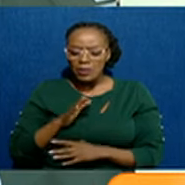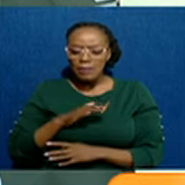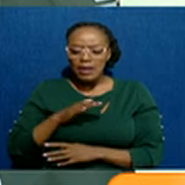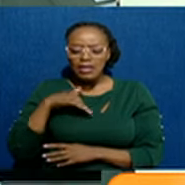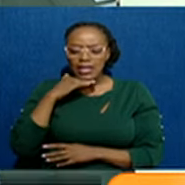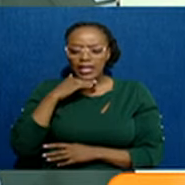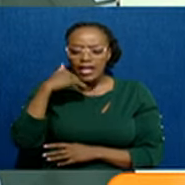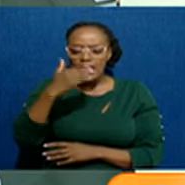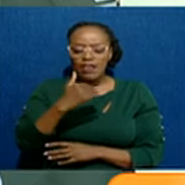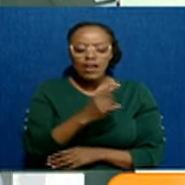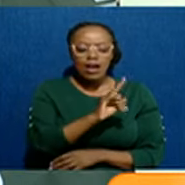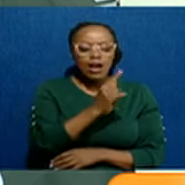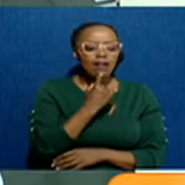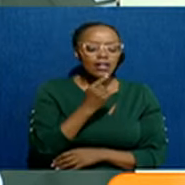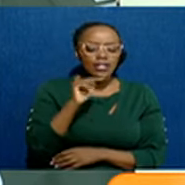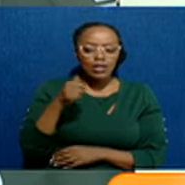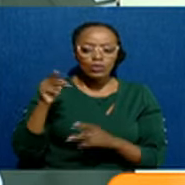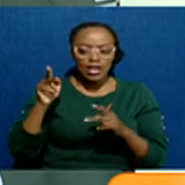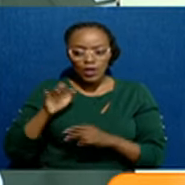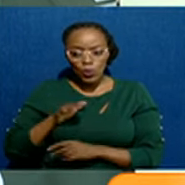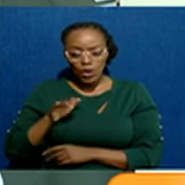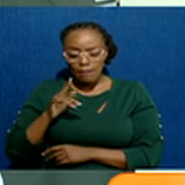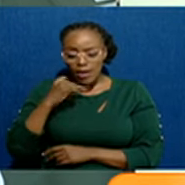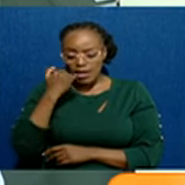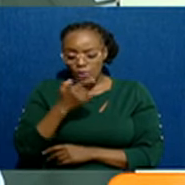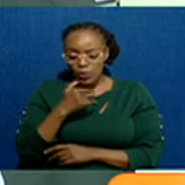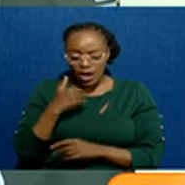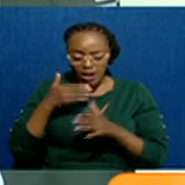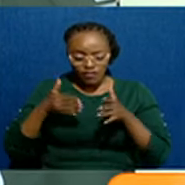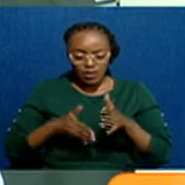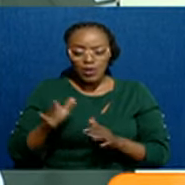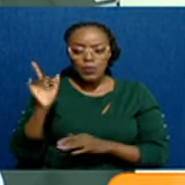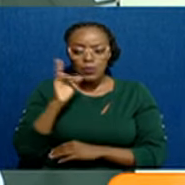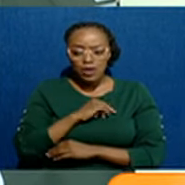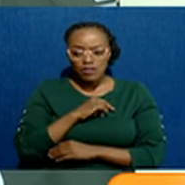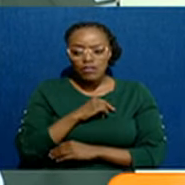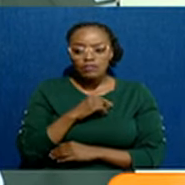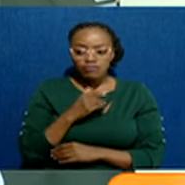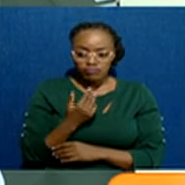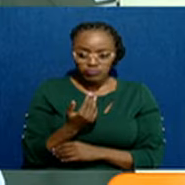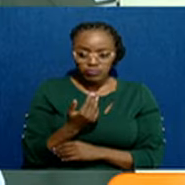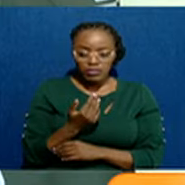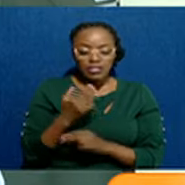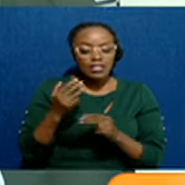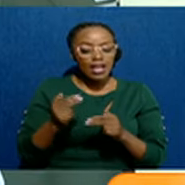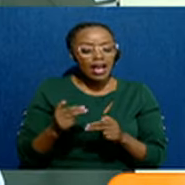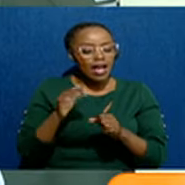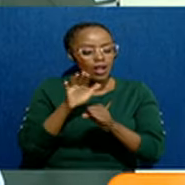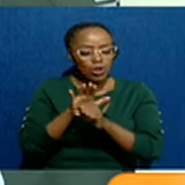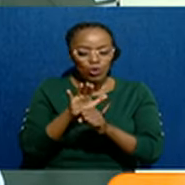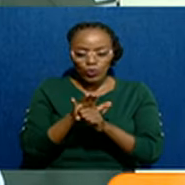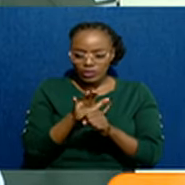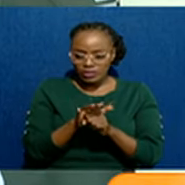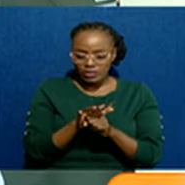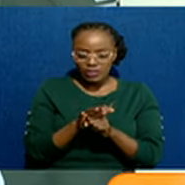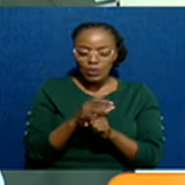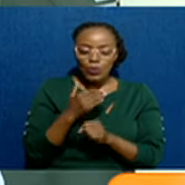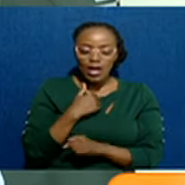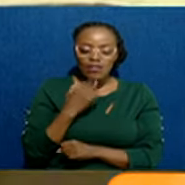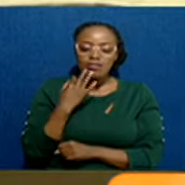every 100,000 women who deliver live births, is a very high number. It's about